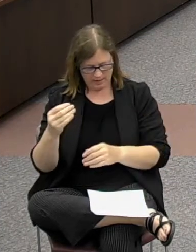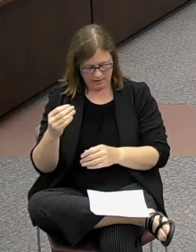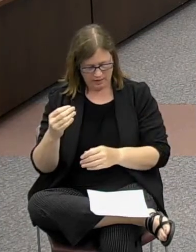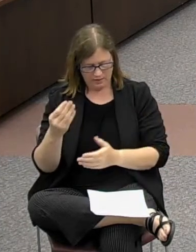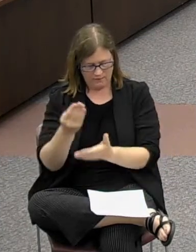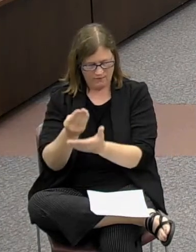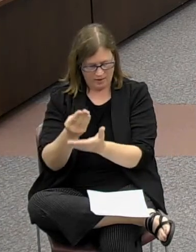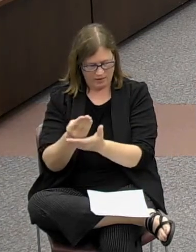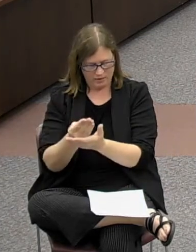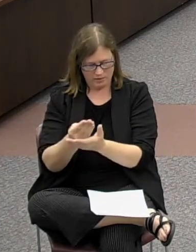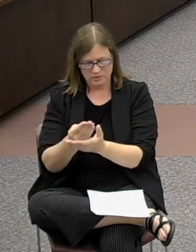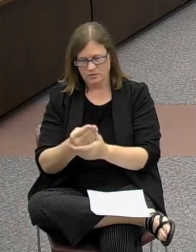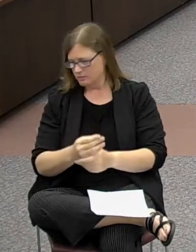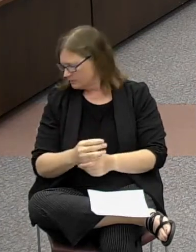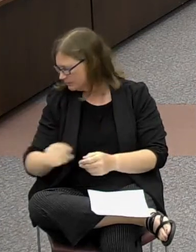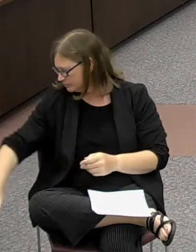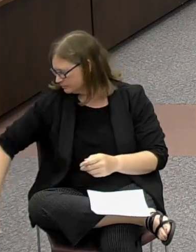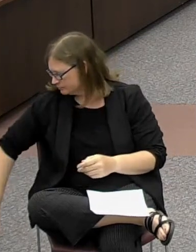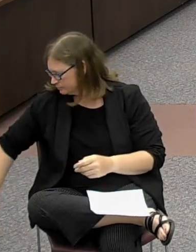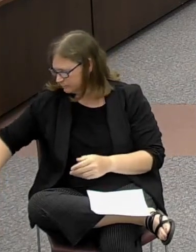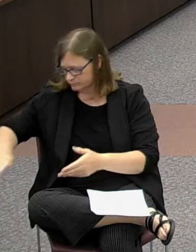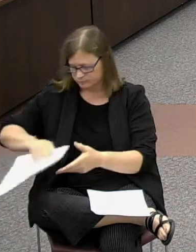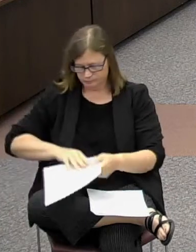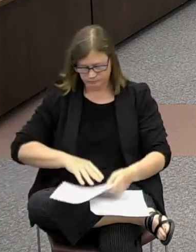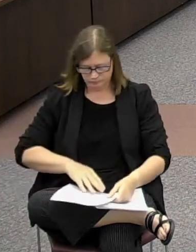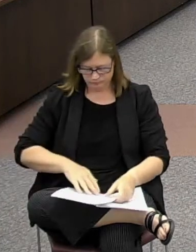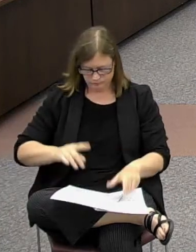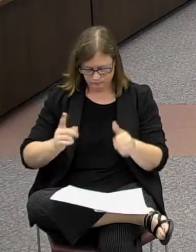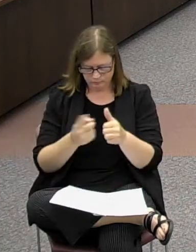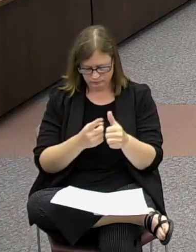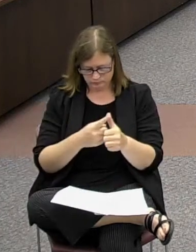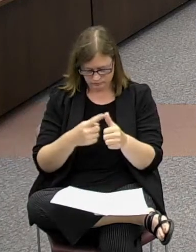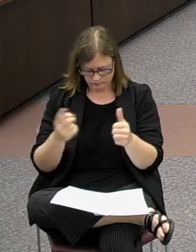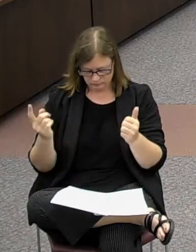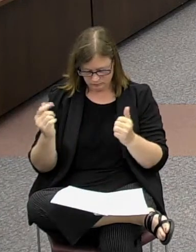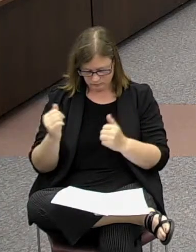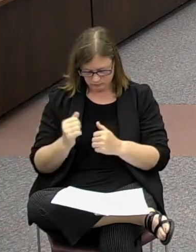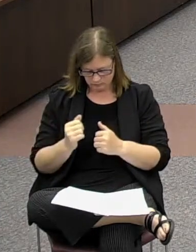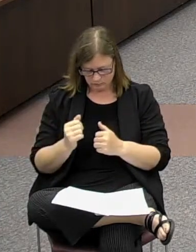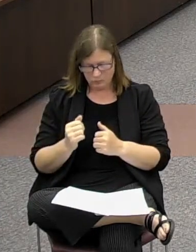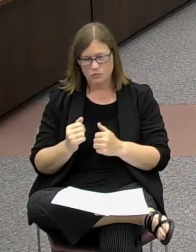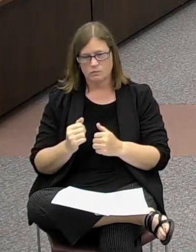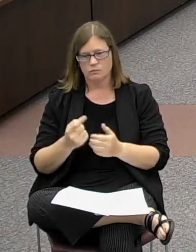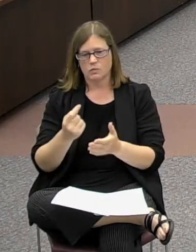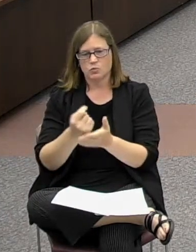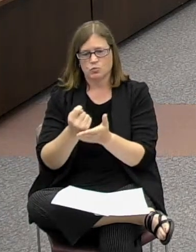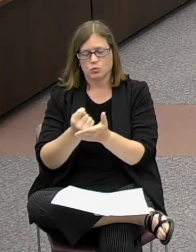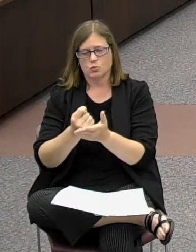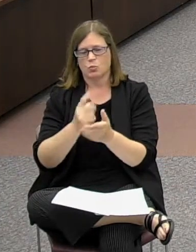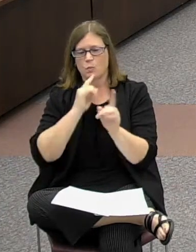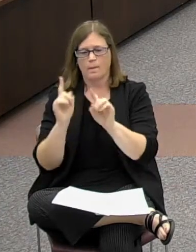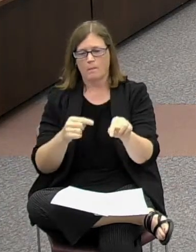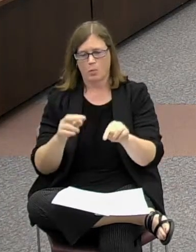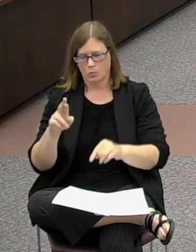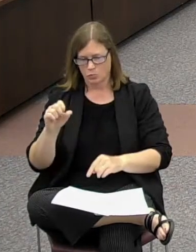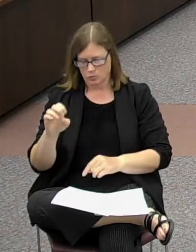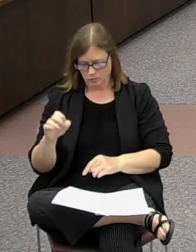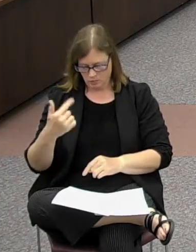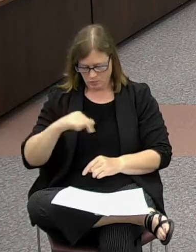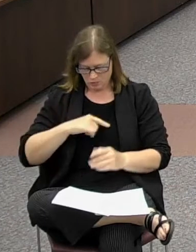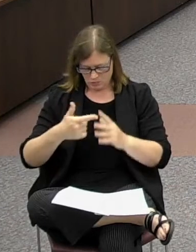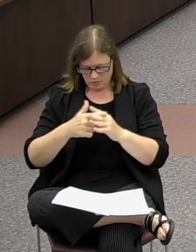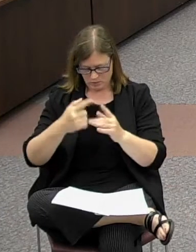Kevin. First up on the agenda is the treasurer's report. Rose? We